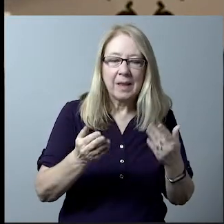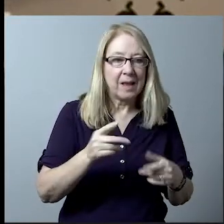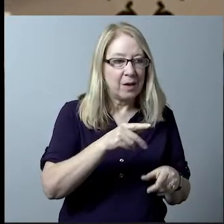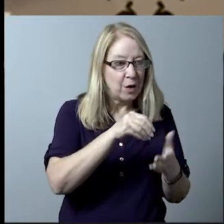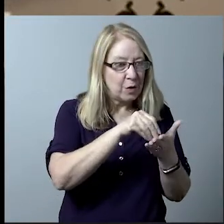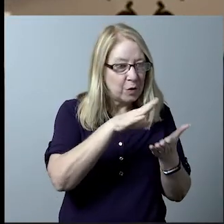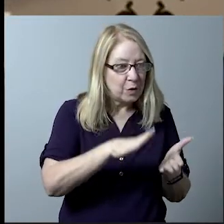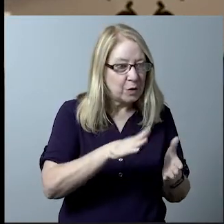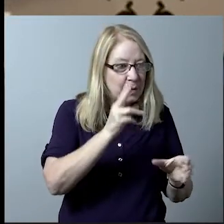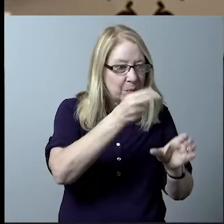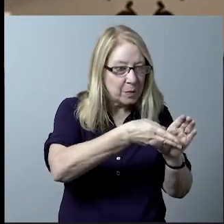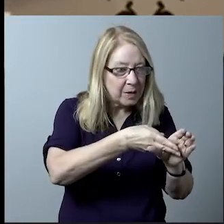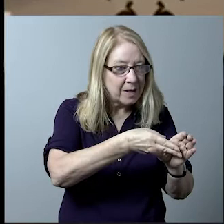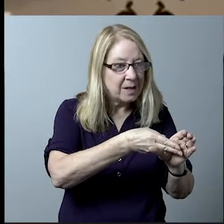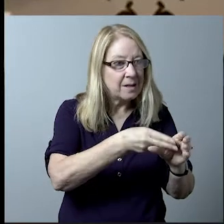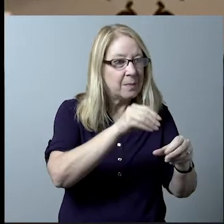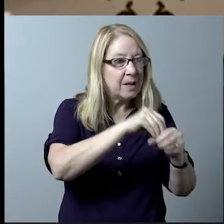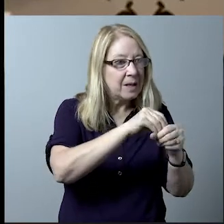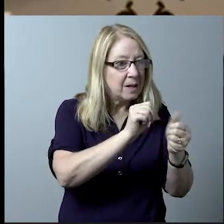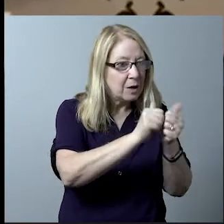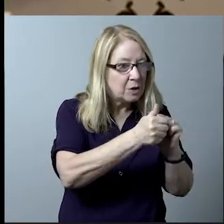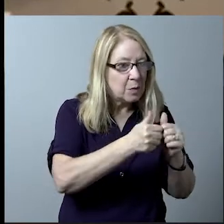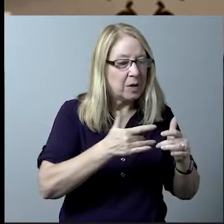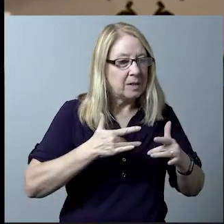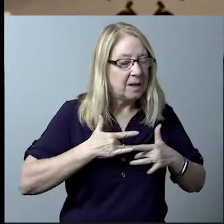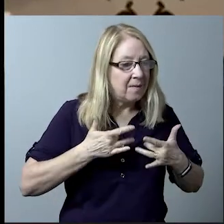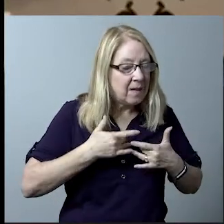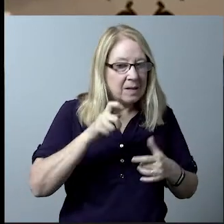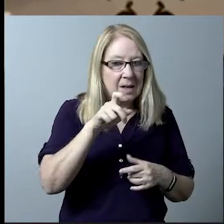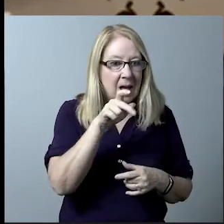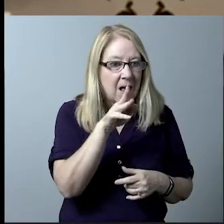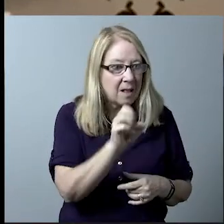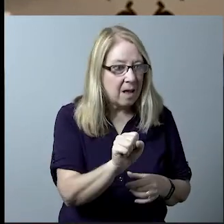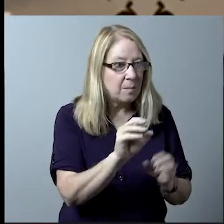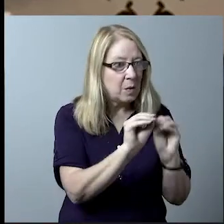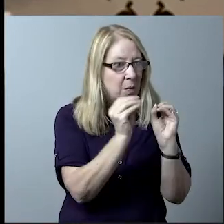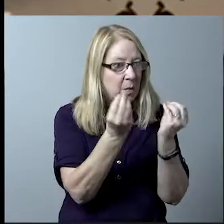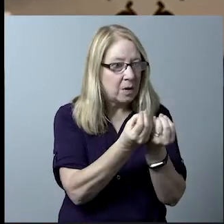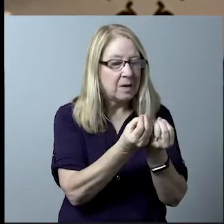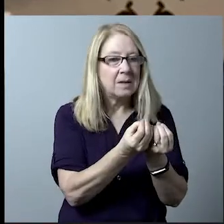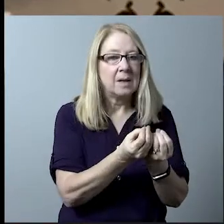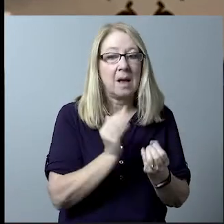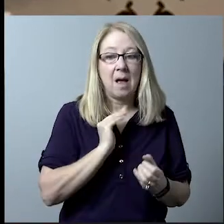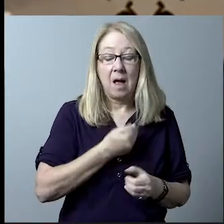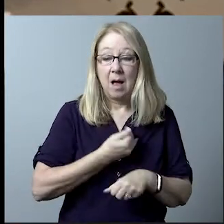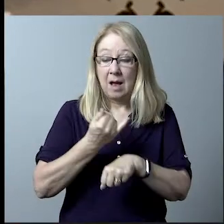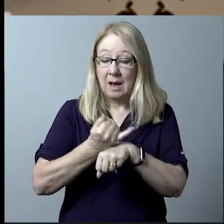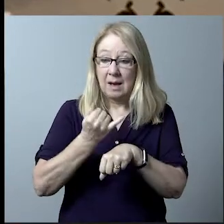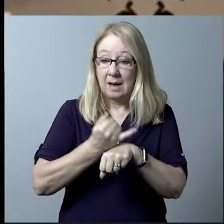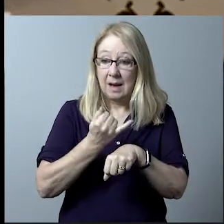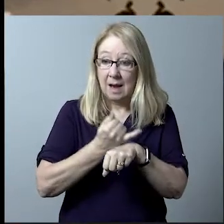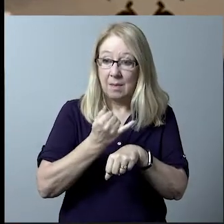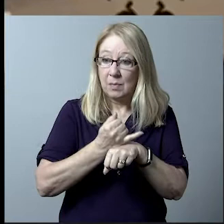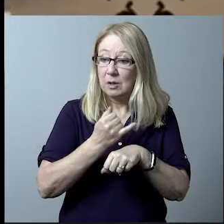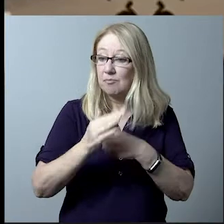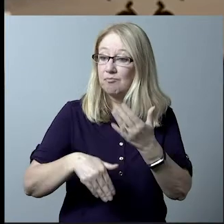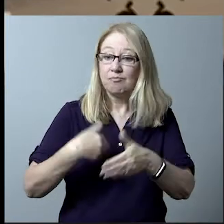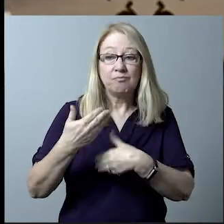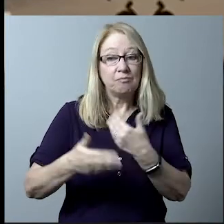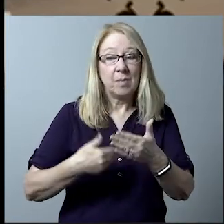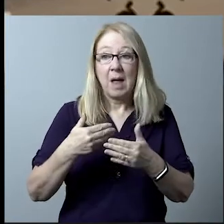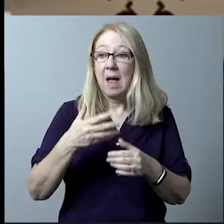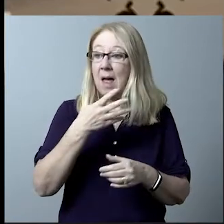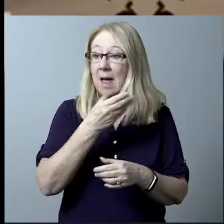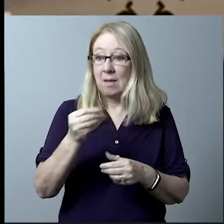Our students are participating safely in sports, events, clubs, and organizations. Our campus community is going above